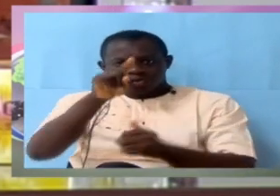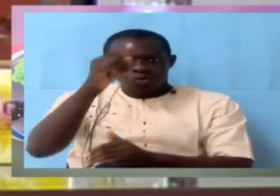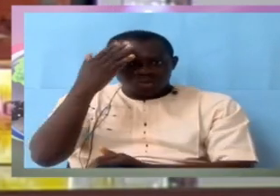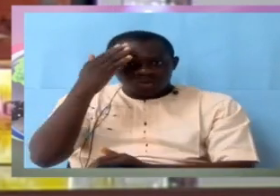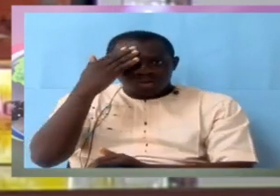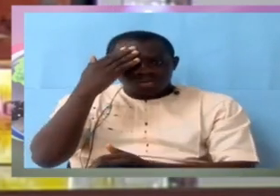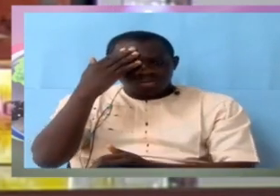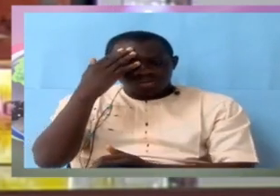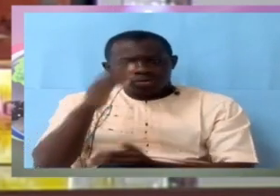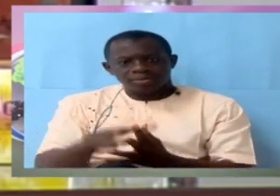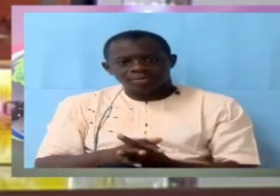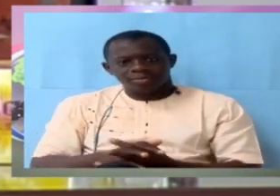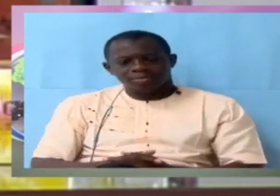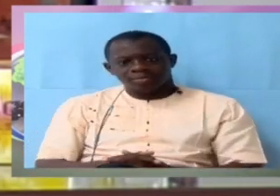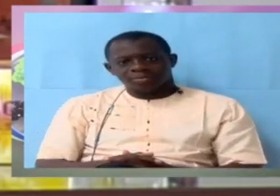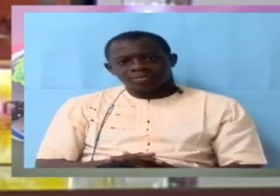I haven't.